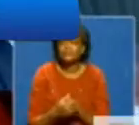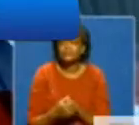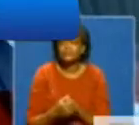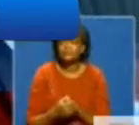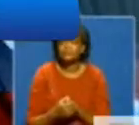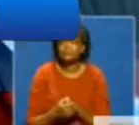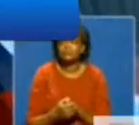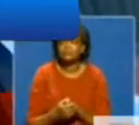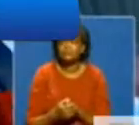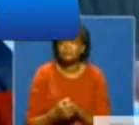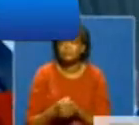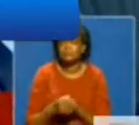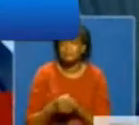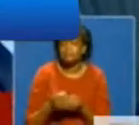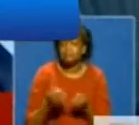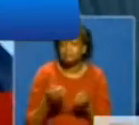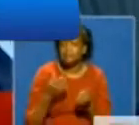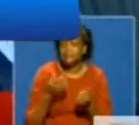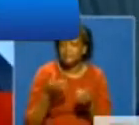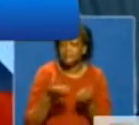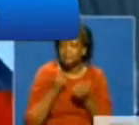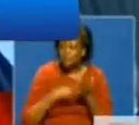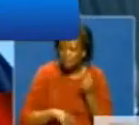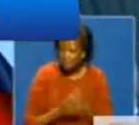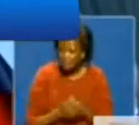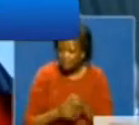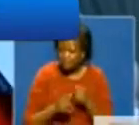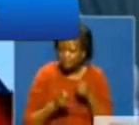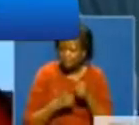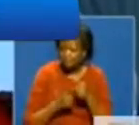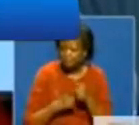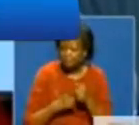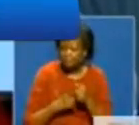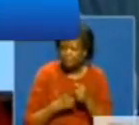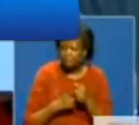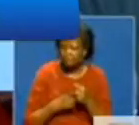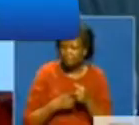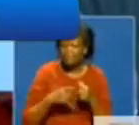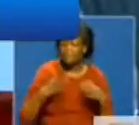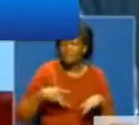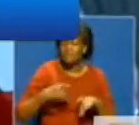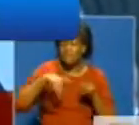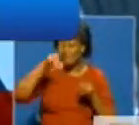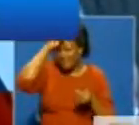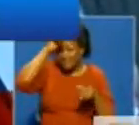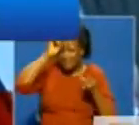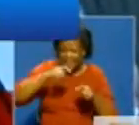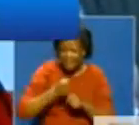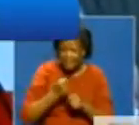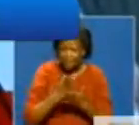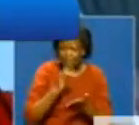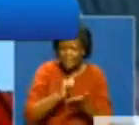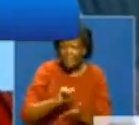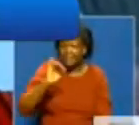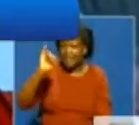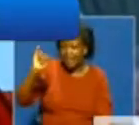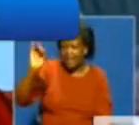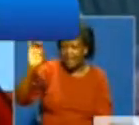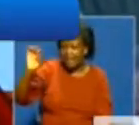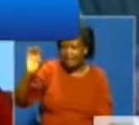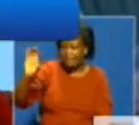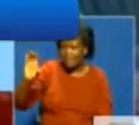there's another requirement. One, Wanjiku must ensure that the IEBC